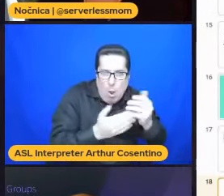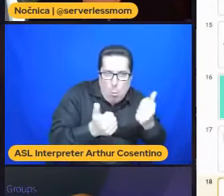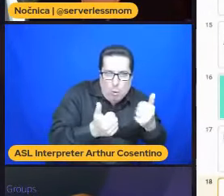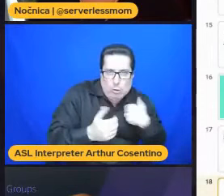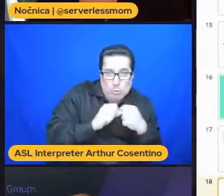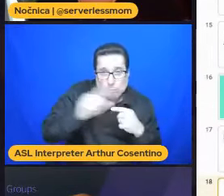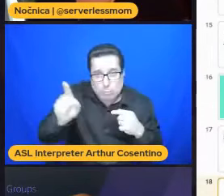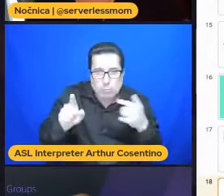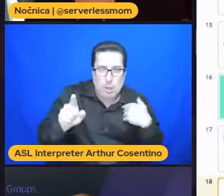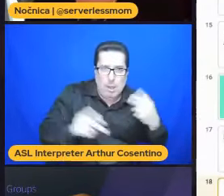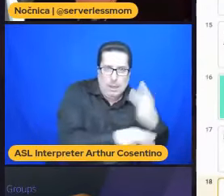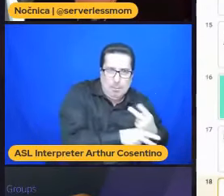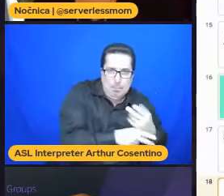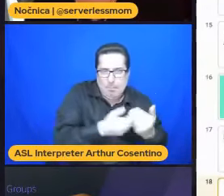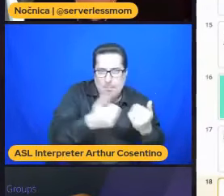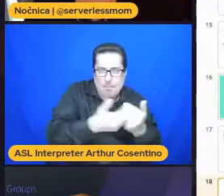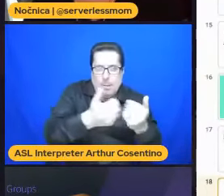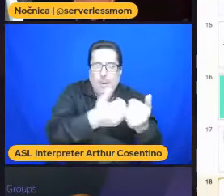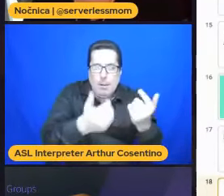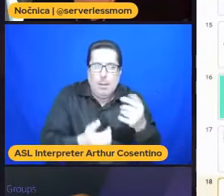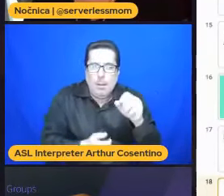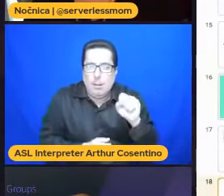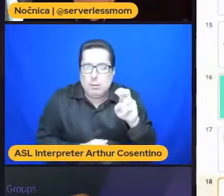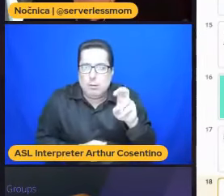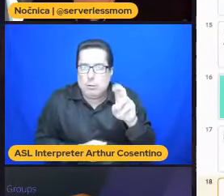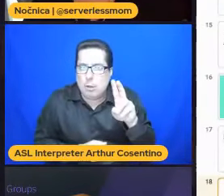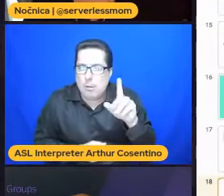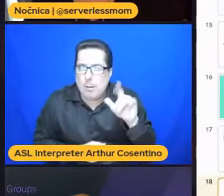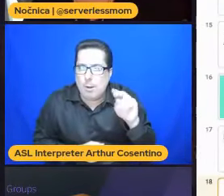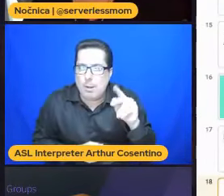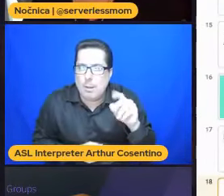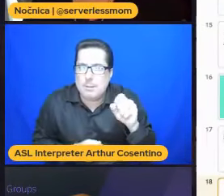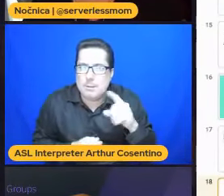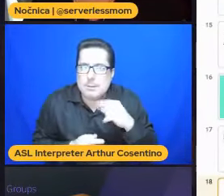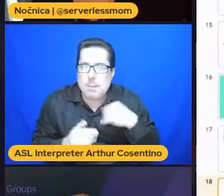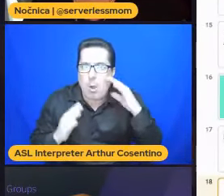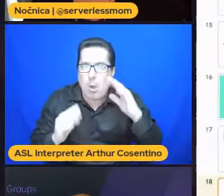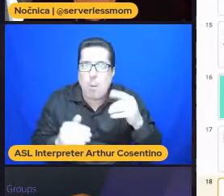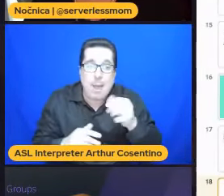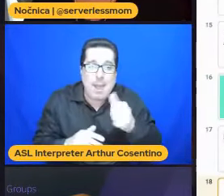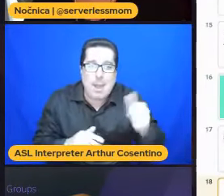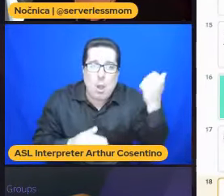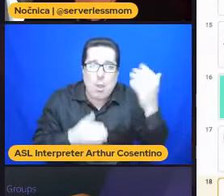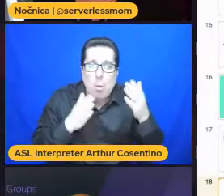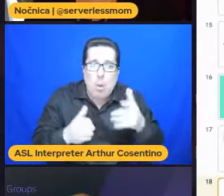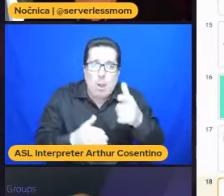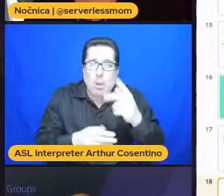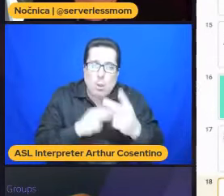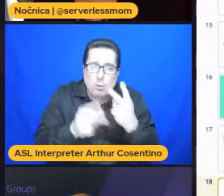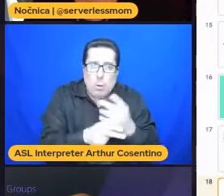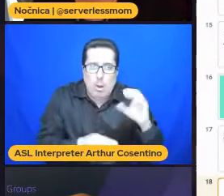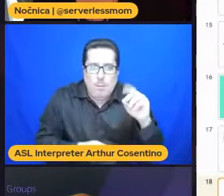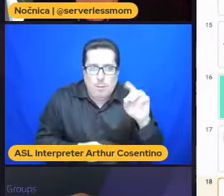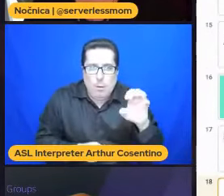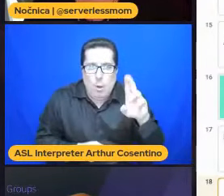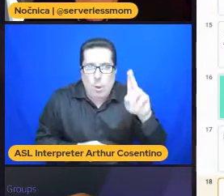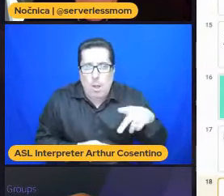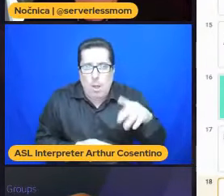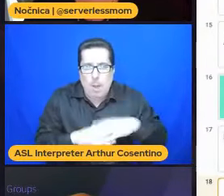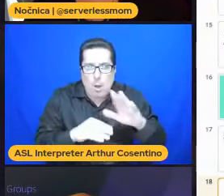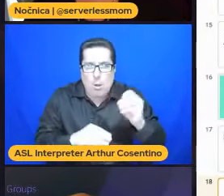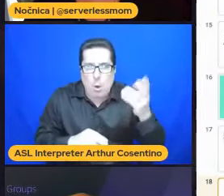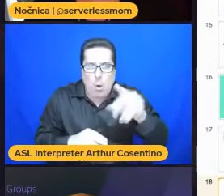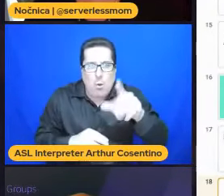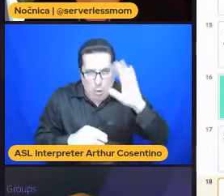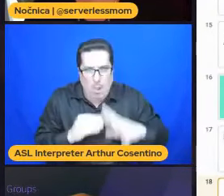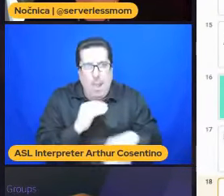whole bailiwick. So that's what I want to talk about. Any other way that you would sort of just code up on your own, you're going to end up